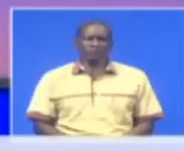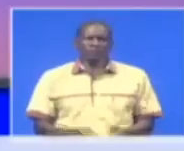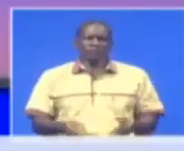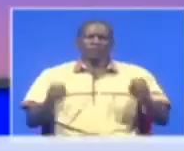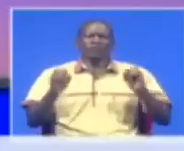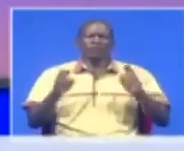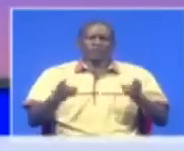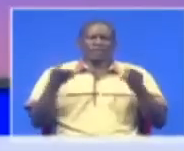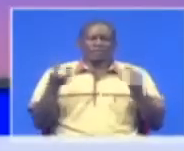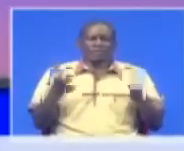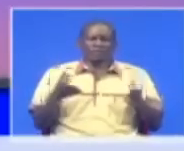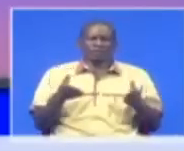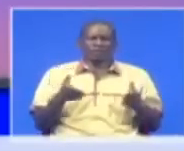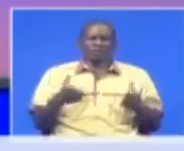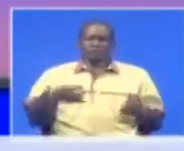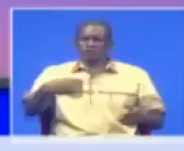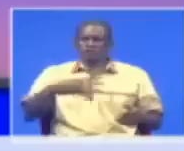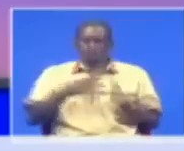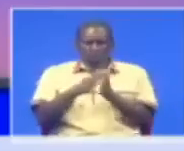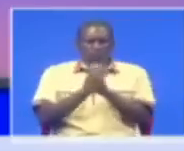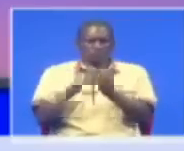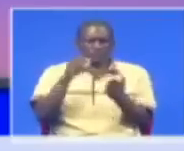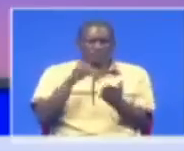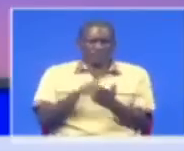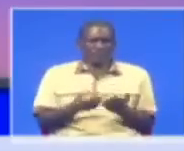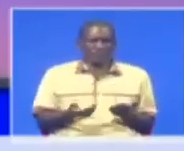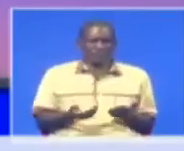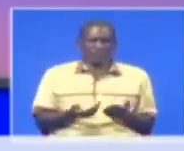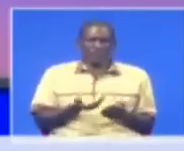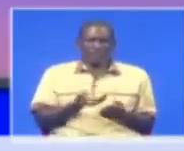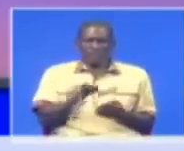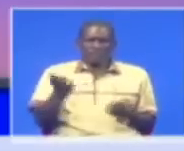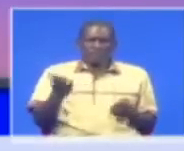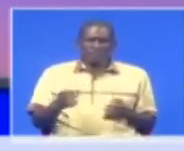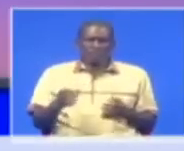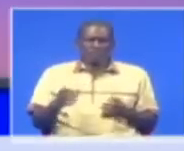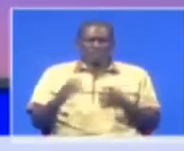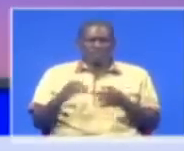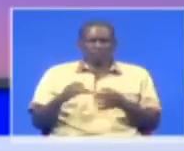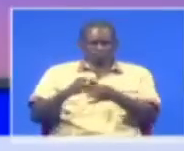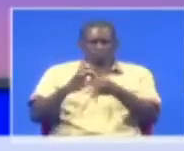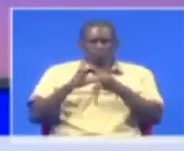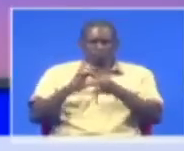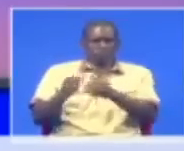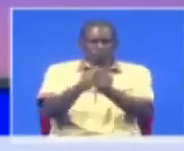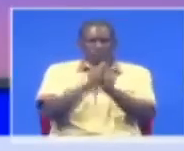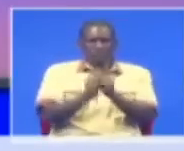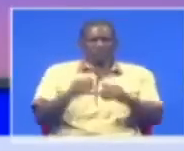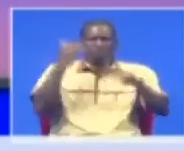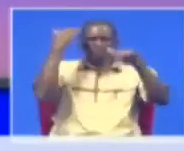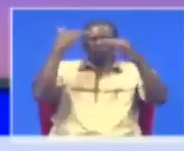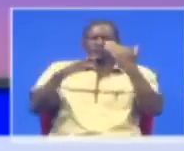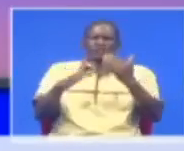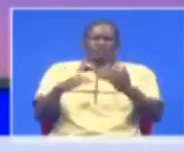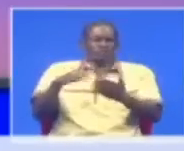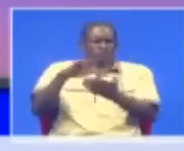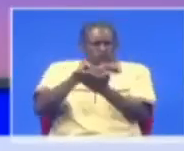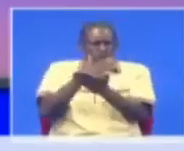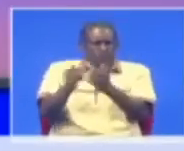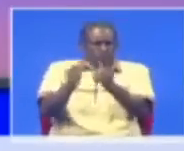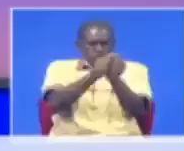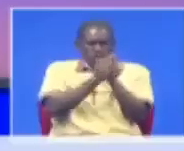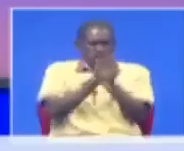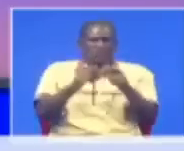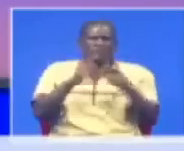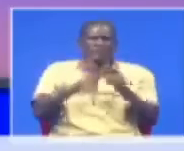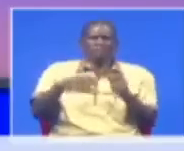Now to a tragic story, and their bond was sown in a career they shared a passion for. But